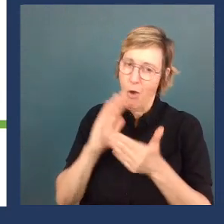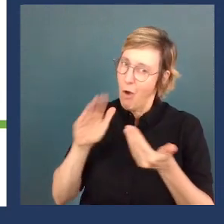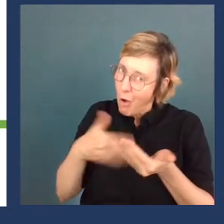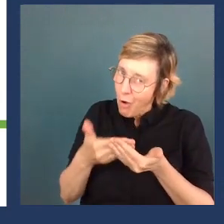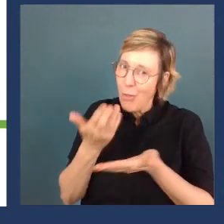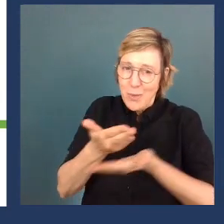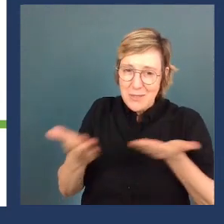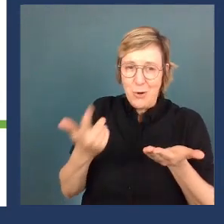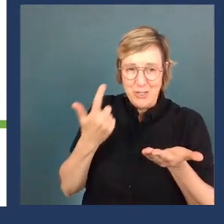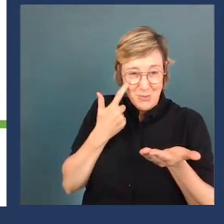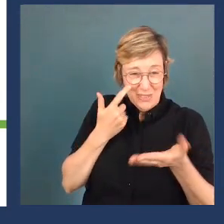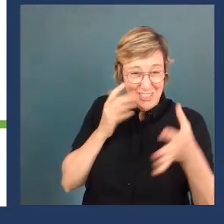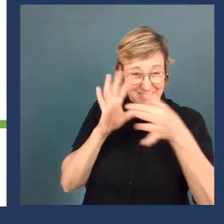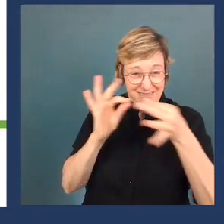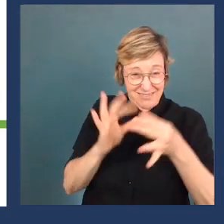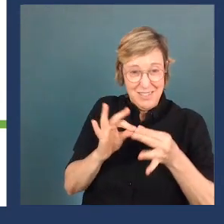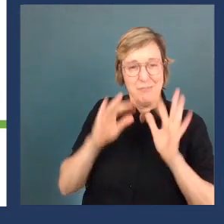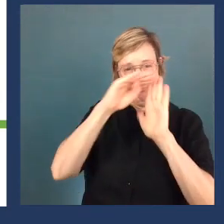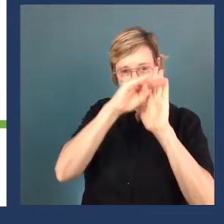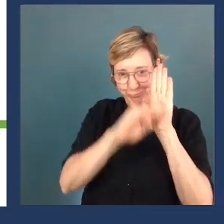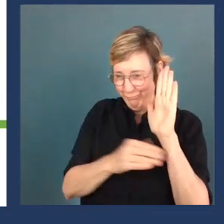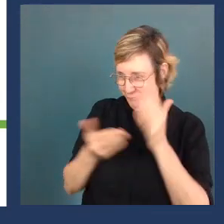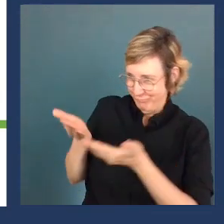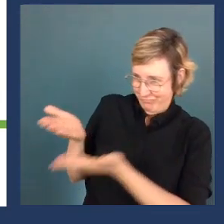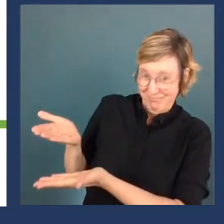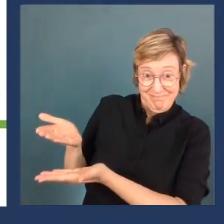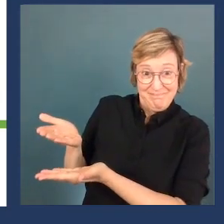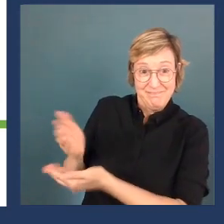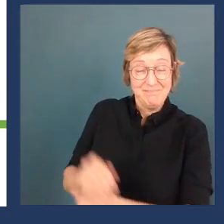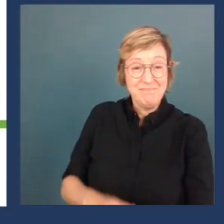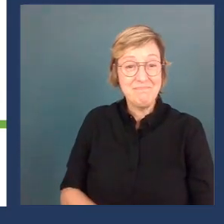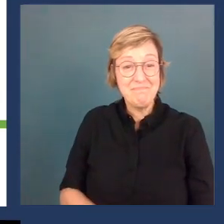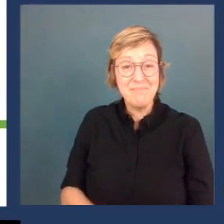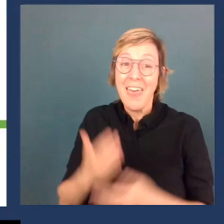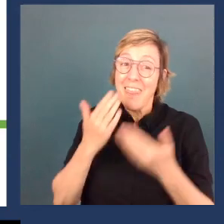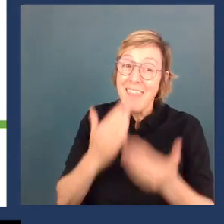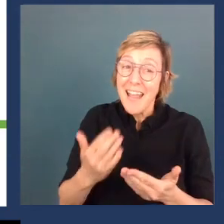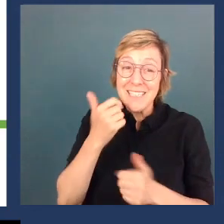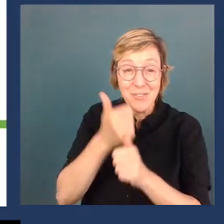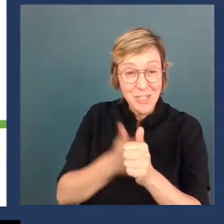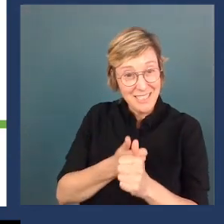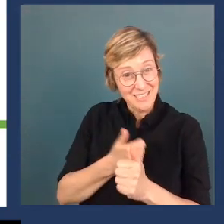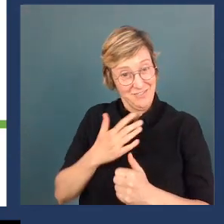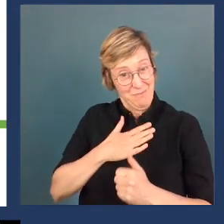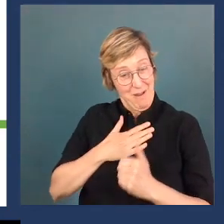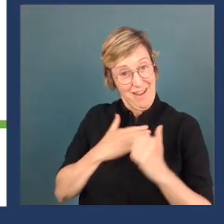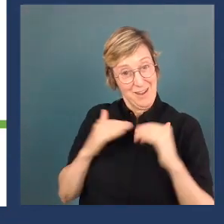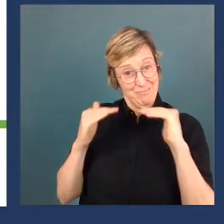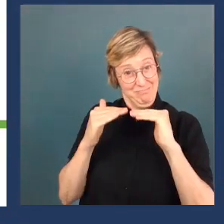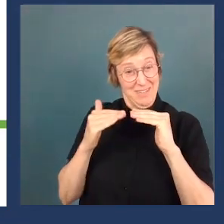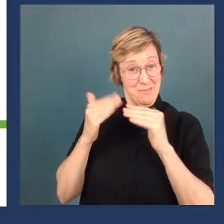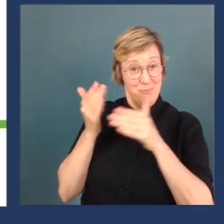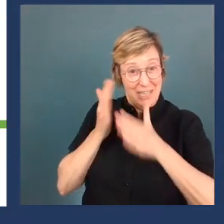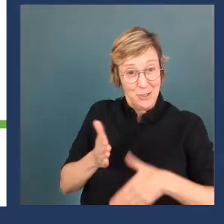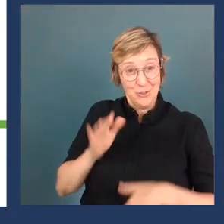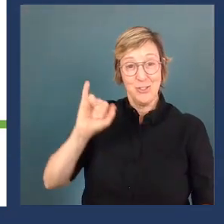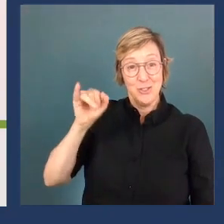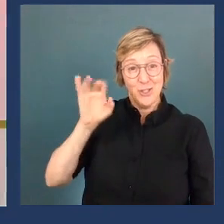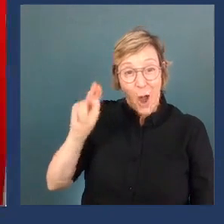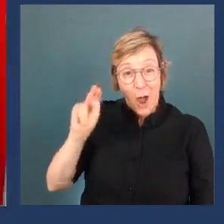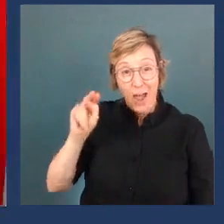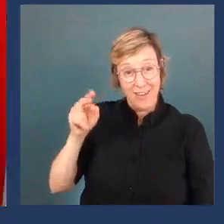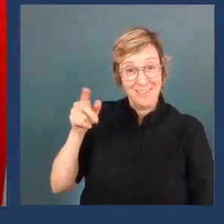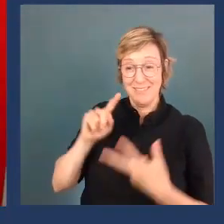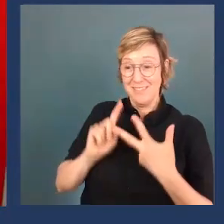go into more detail on the projects discussed today. Thanks to each of my fellow presenters, John, Wendy,